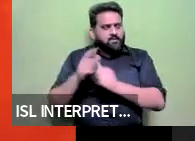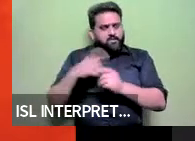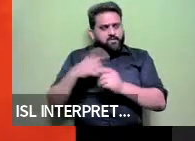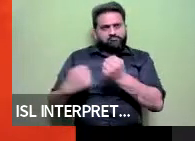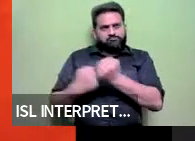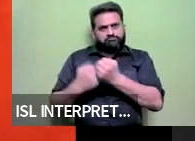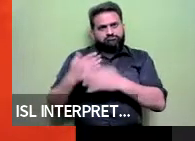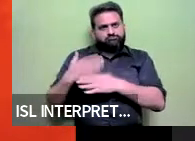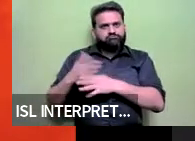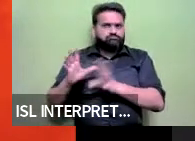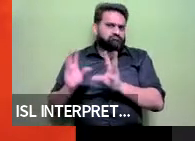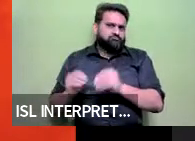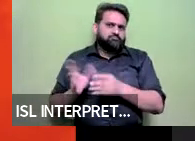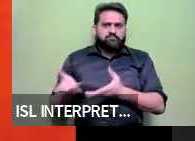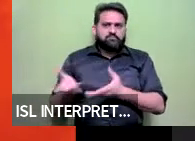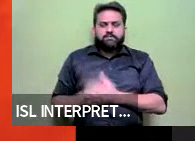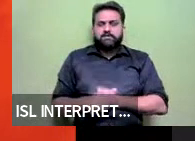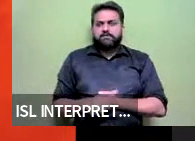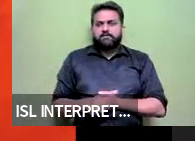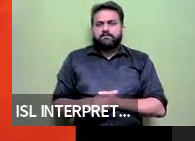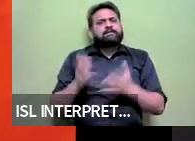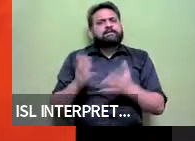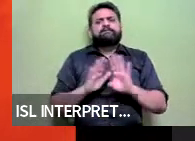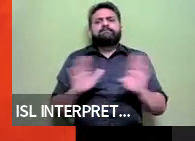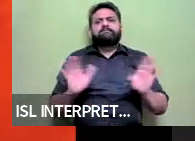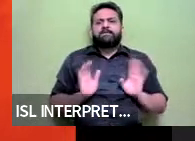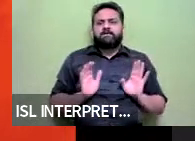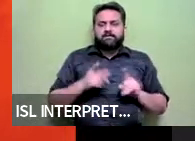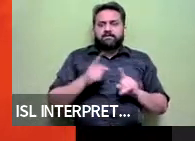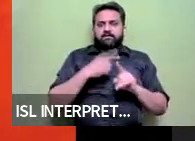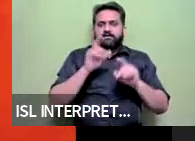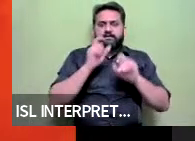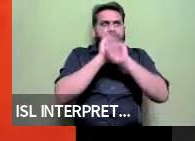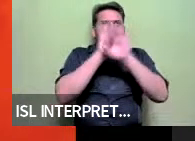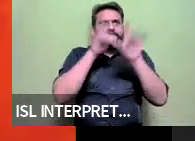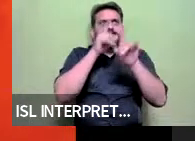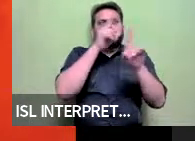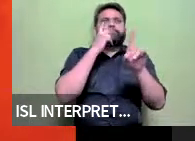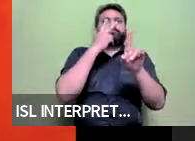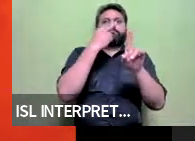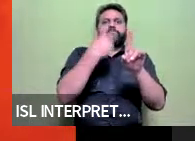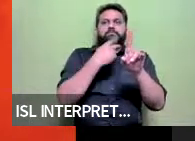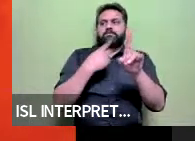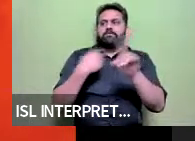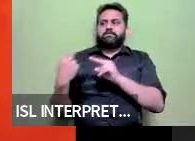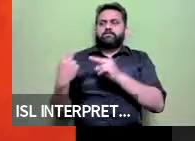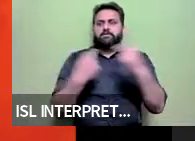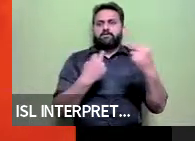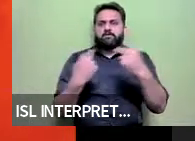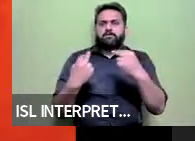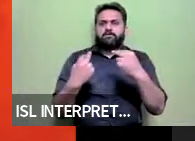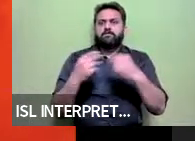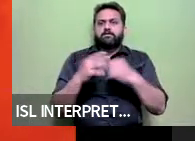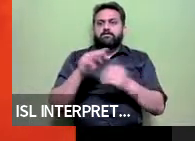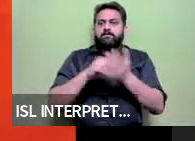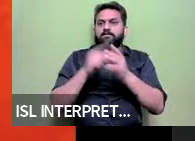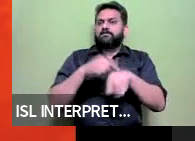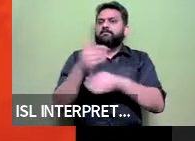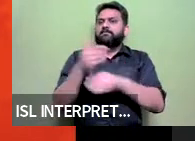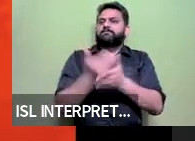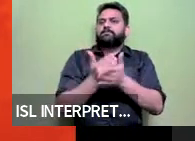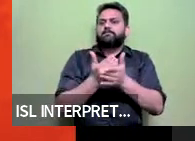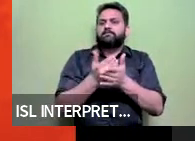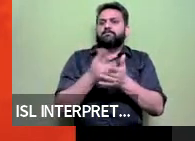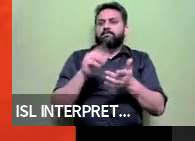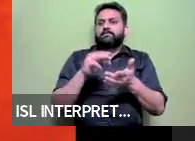for rebuttal or rebuttal. That's it. In such a clear way, you can finish it. You save time, you move, because you don't